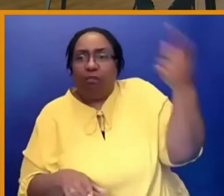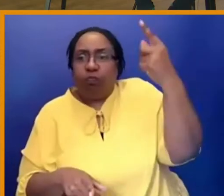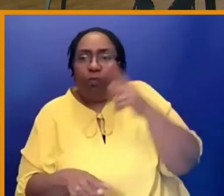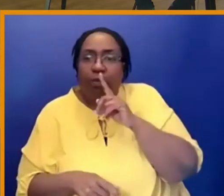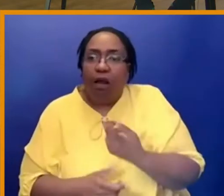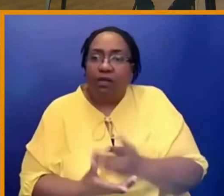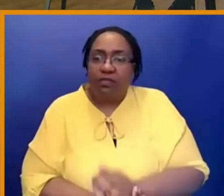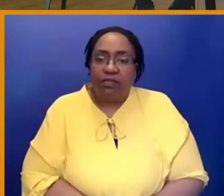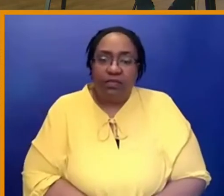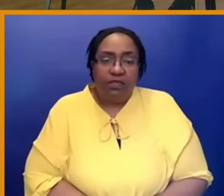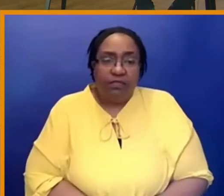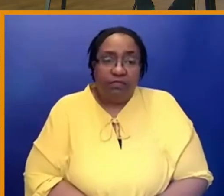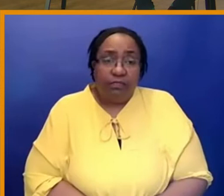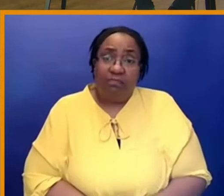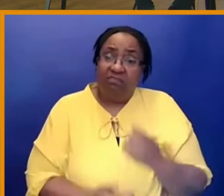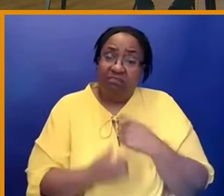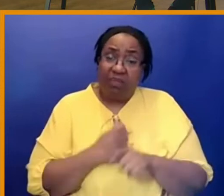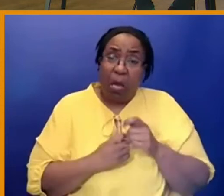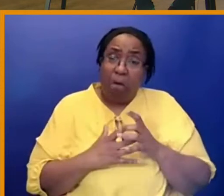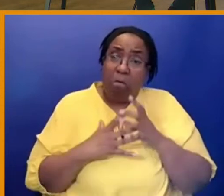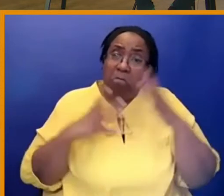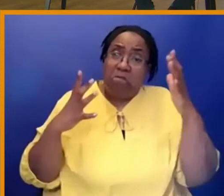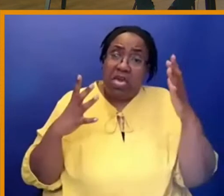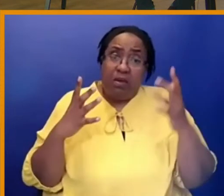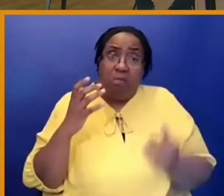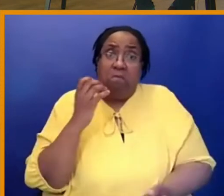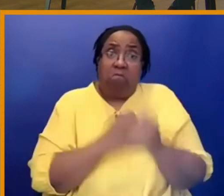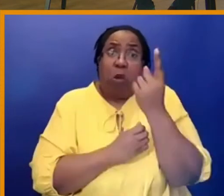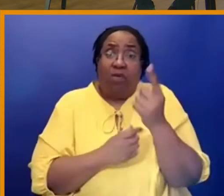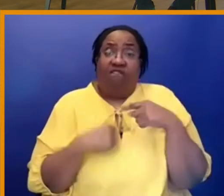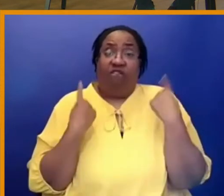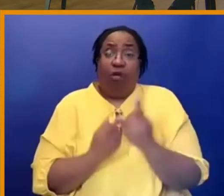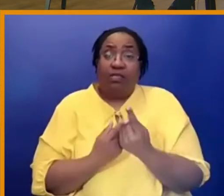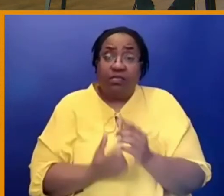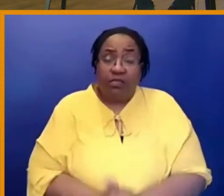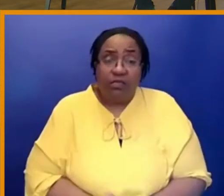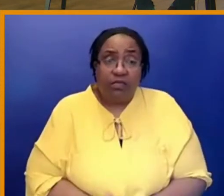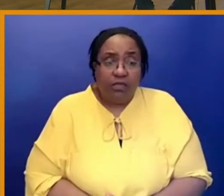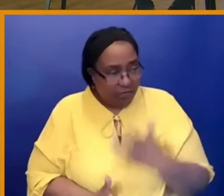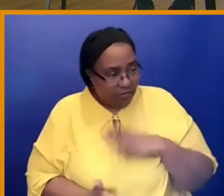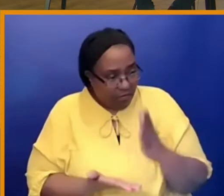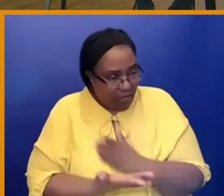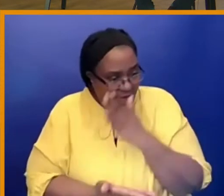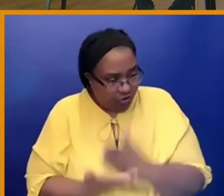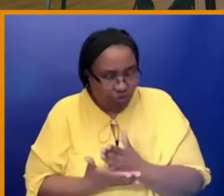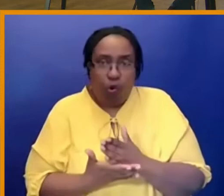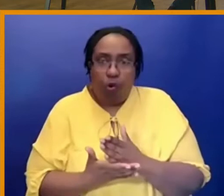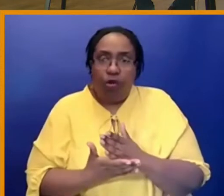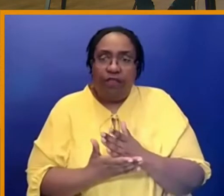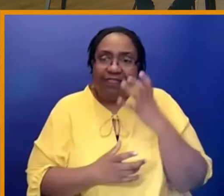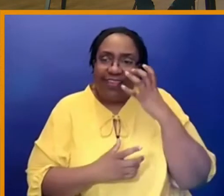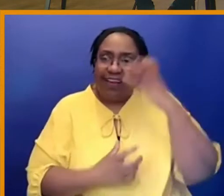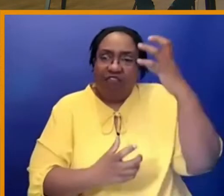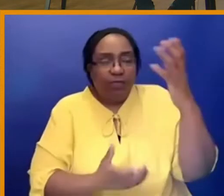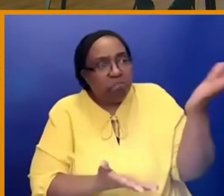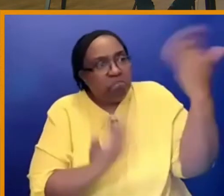is a huge moment. We need to turn things round. We need to make sure that the government galvanises around COP15 to lead